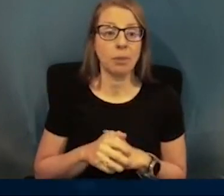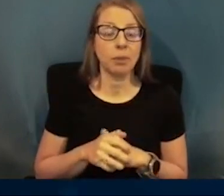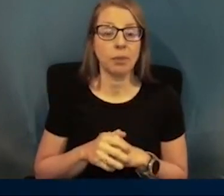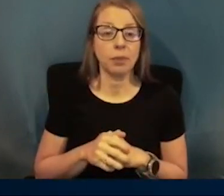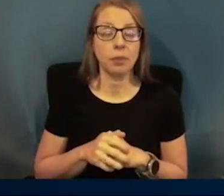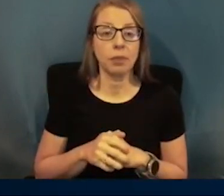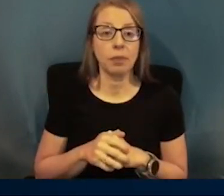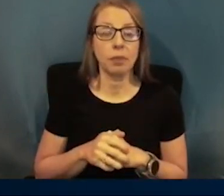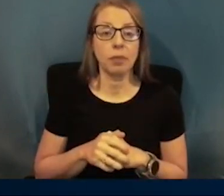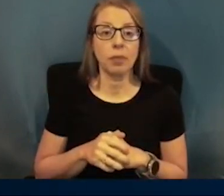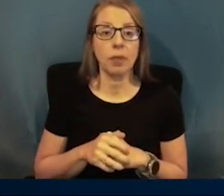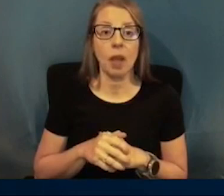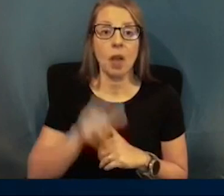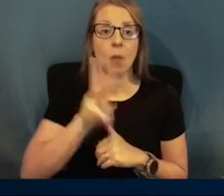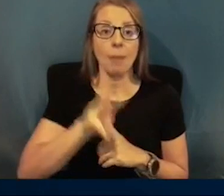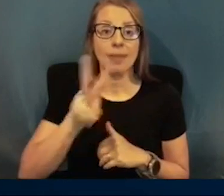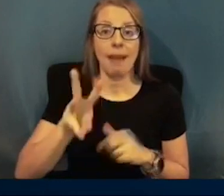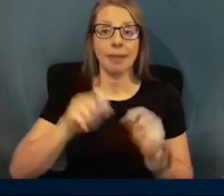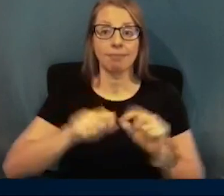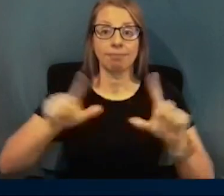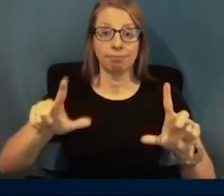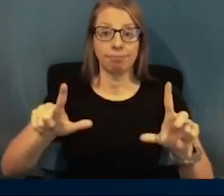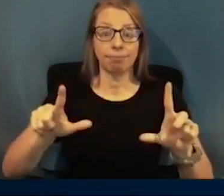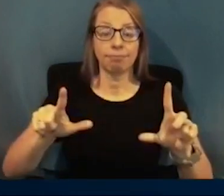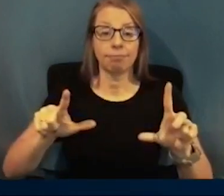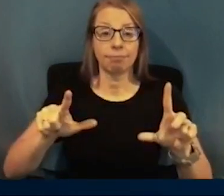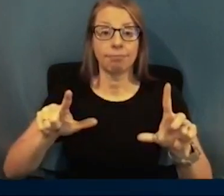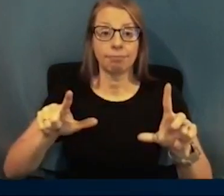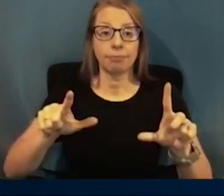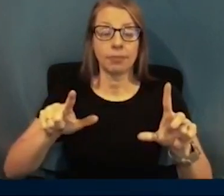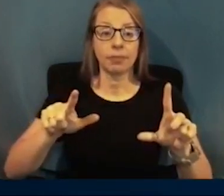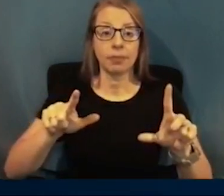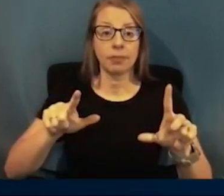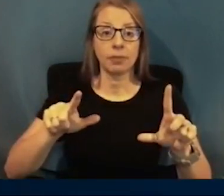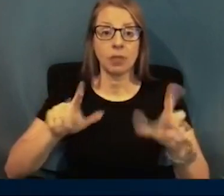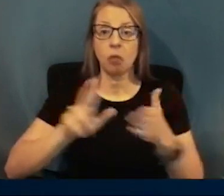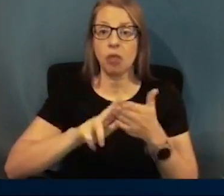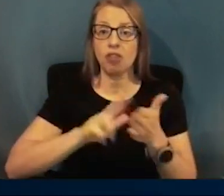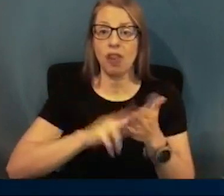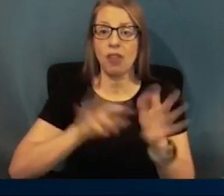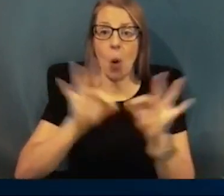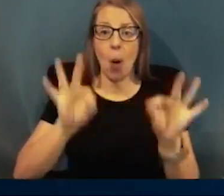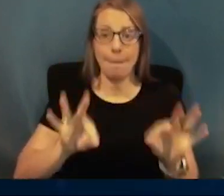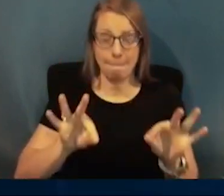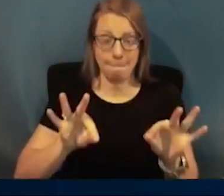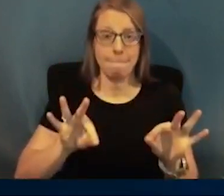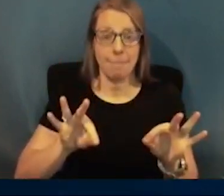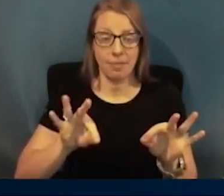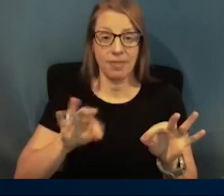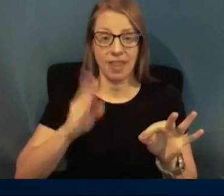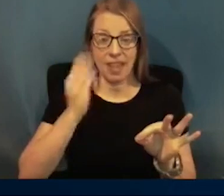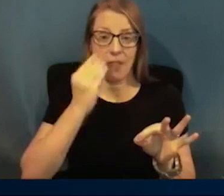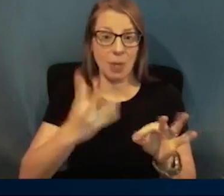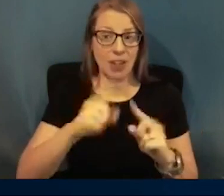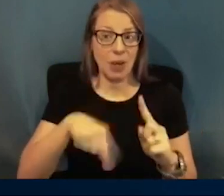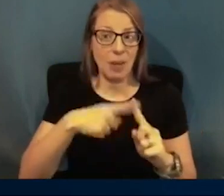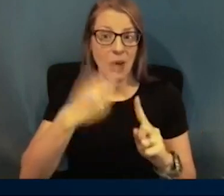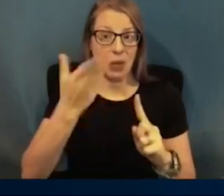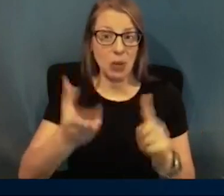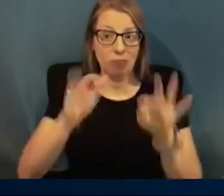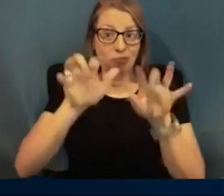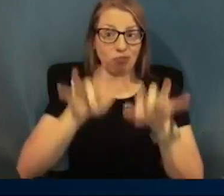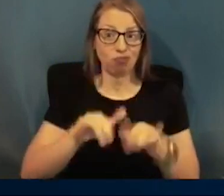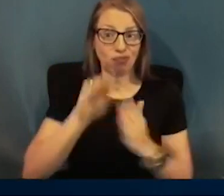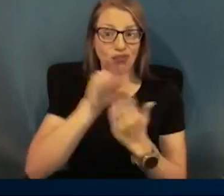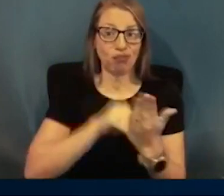go to our website, and there's a little registration form that gives us information about you. We will then follow up